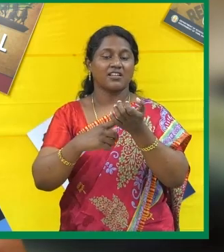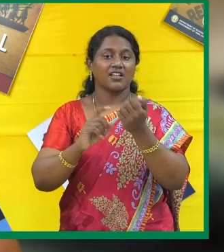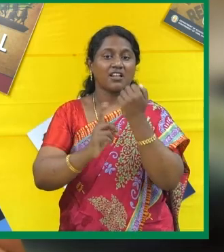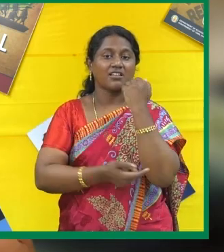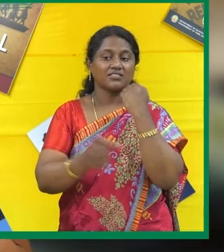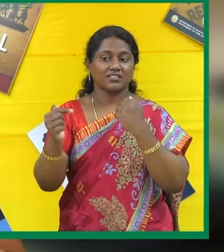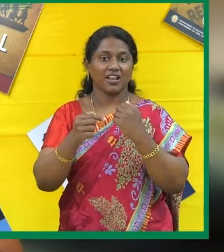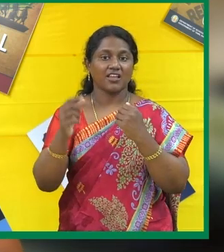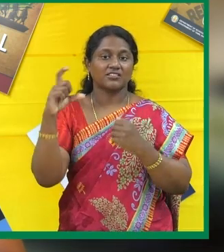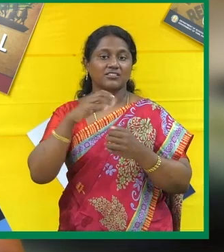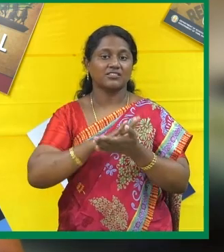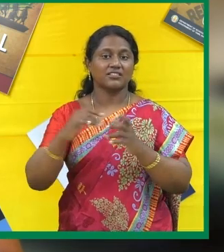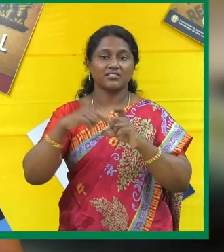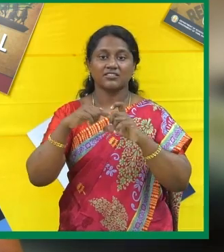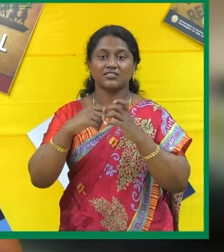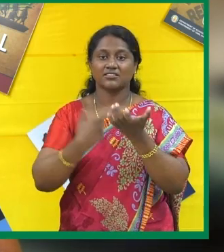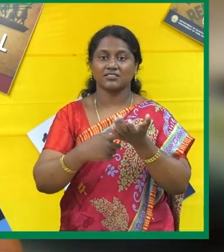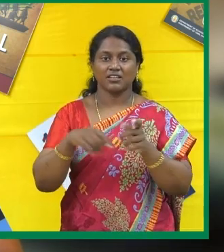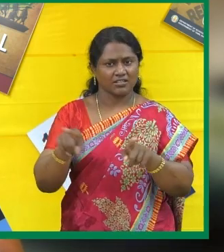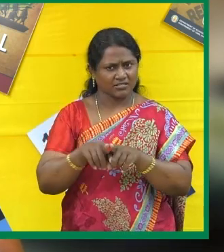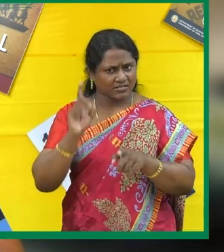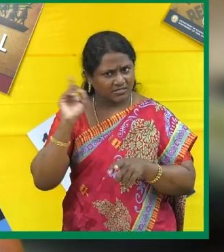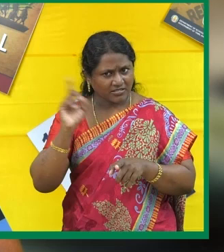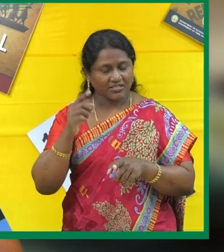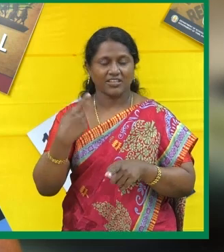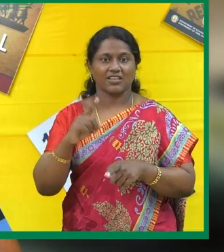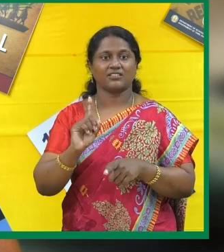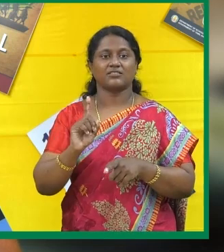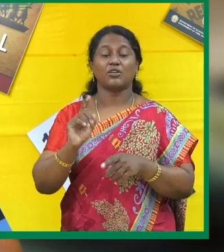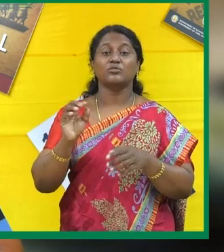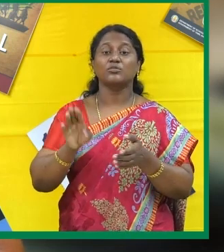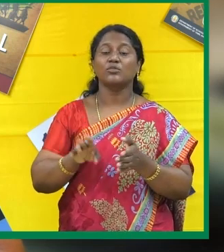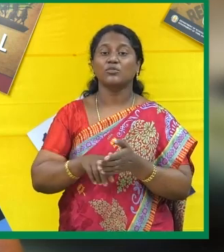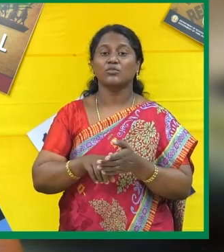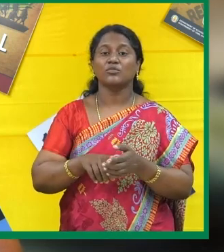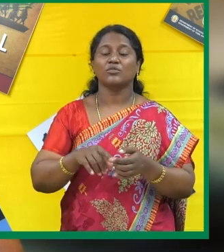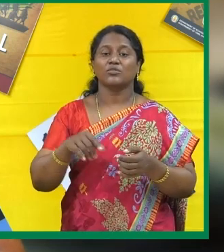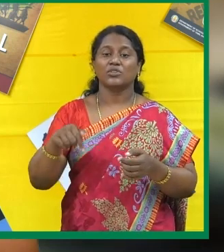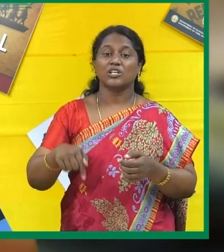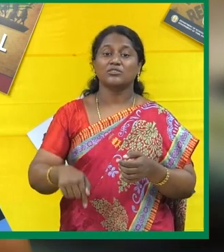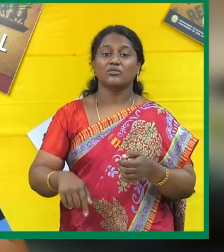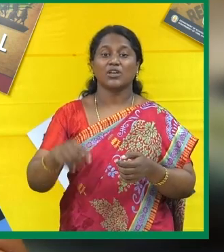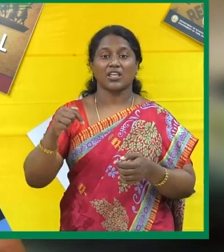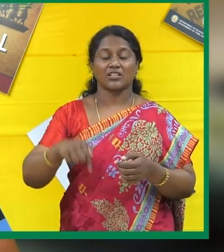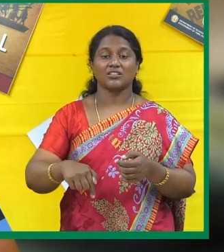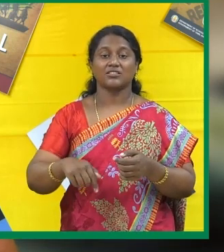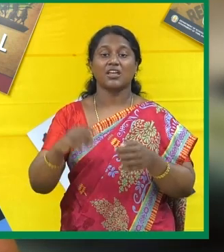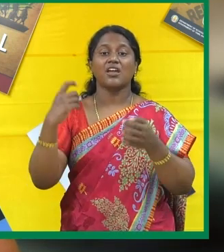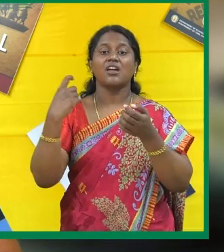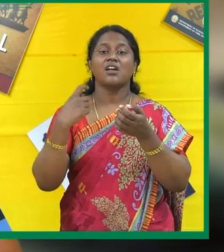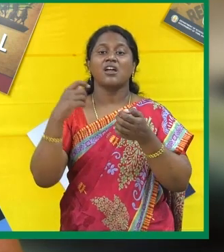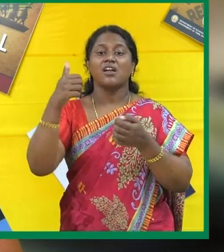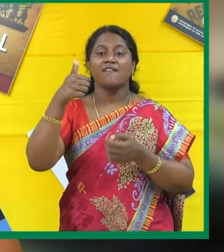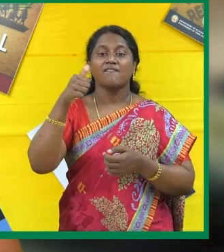cheer. Fear, cheer. Is it rhyming? Yeah, it's rhyming. So, it is given as fear